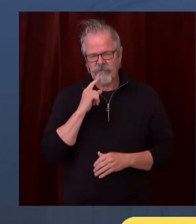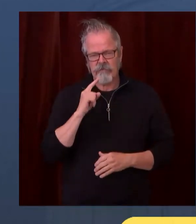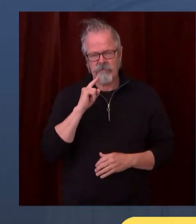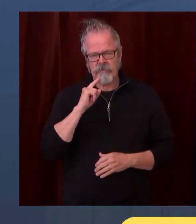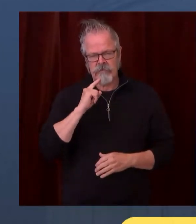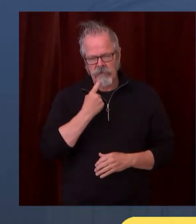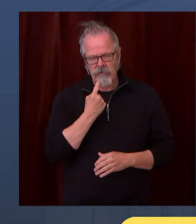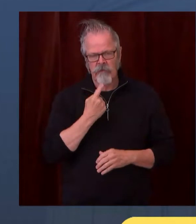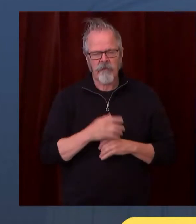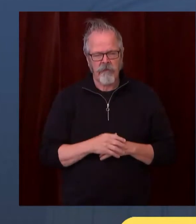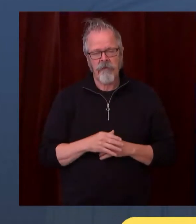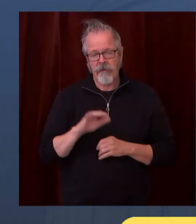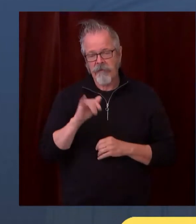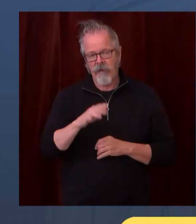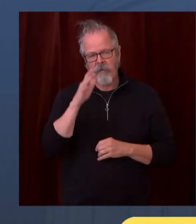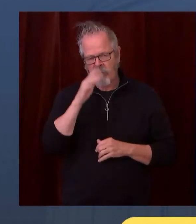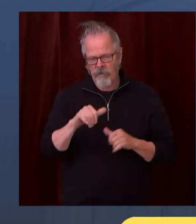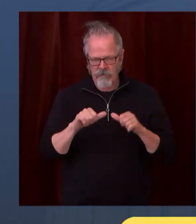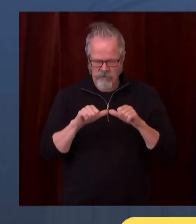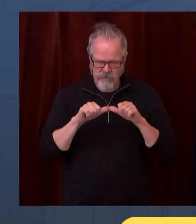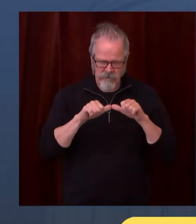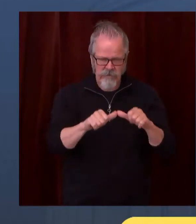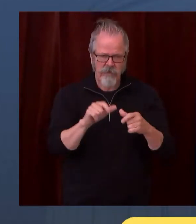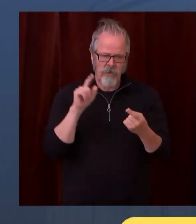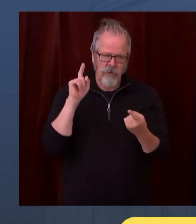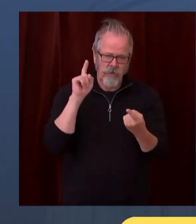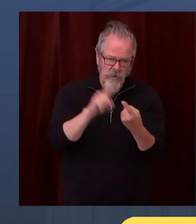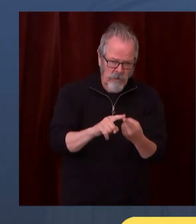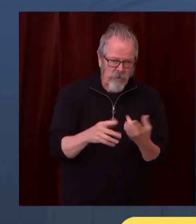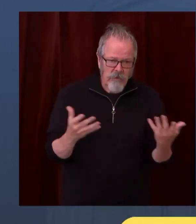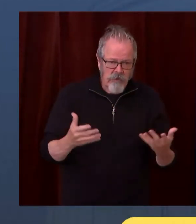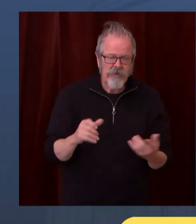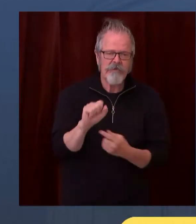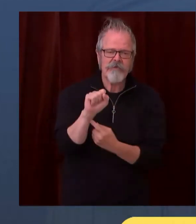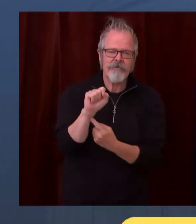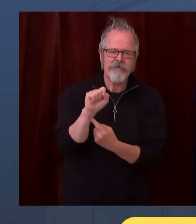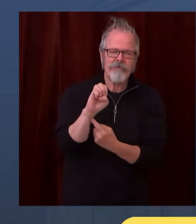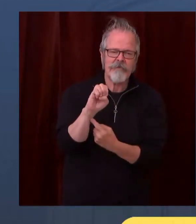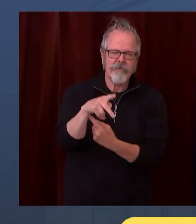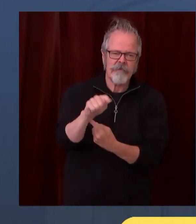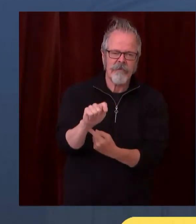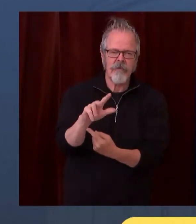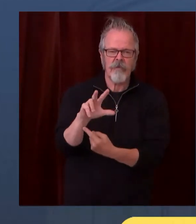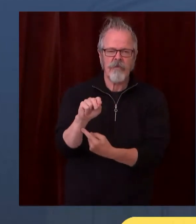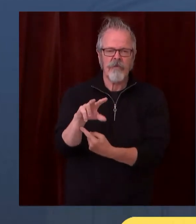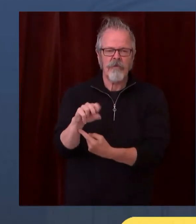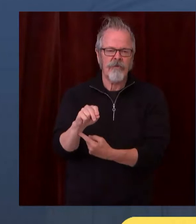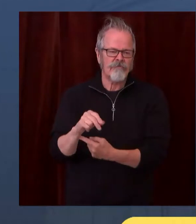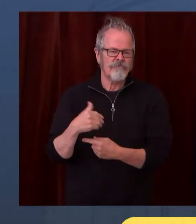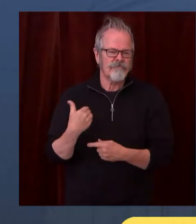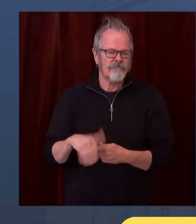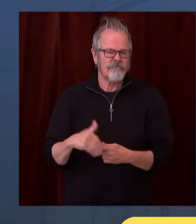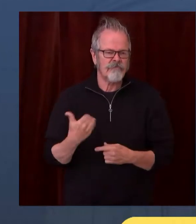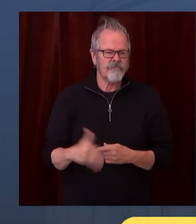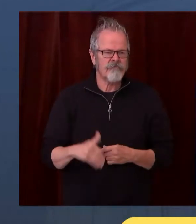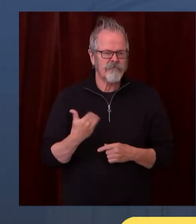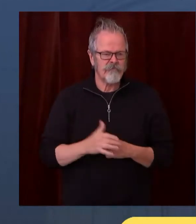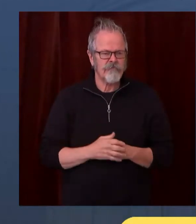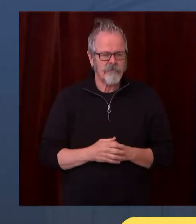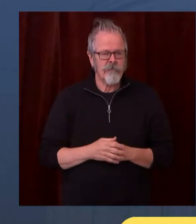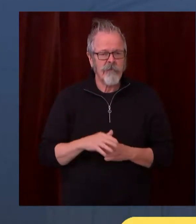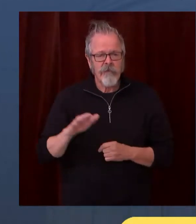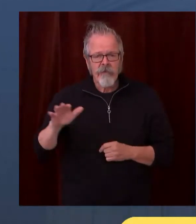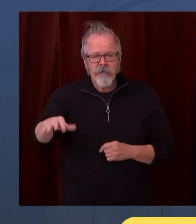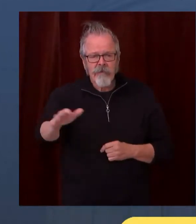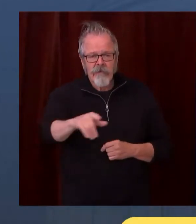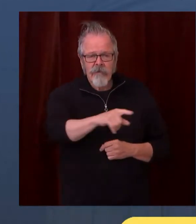from close to their eaves, when they keep grass down, when they remove any flammable material from around their house, this can make a huge